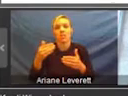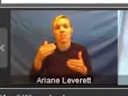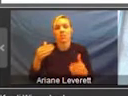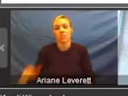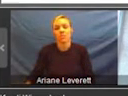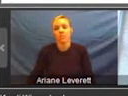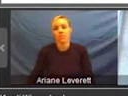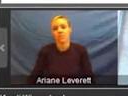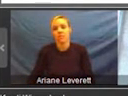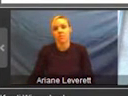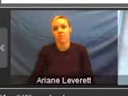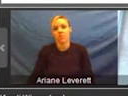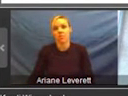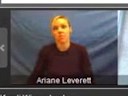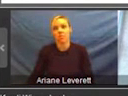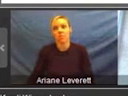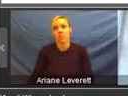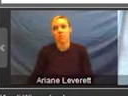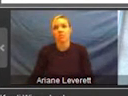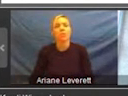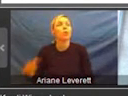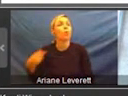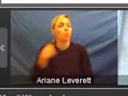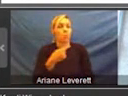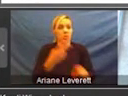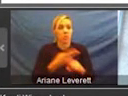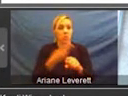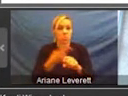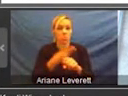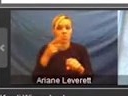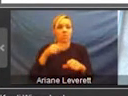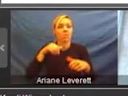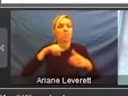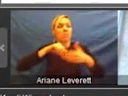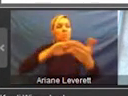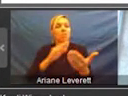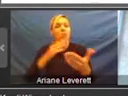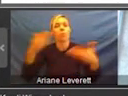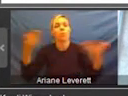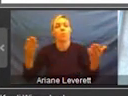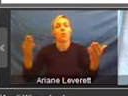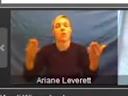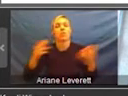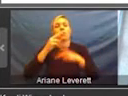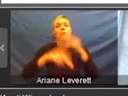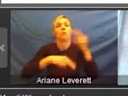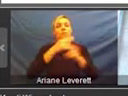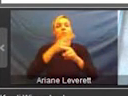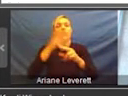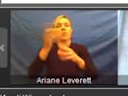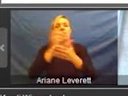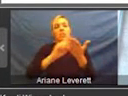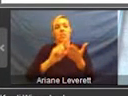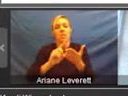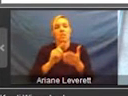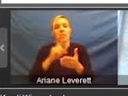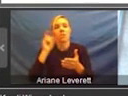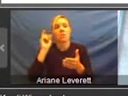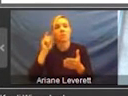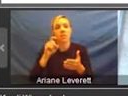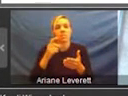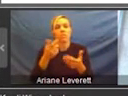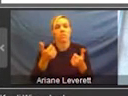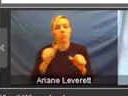framework the universal design for learning approach. So looking at solutions that benefit all students with all their potential